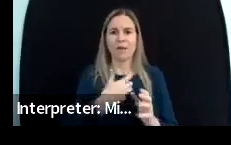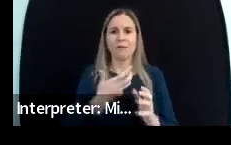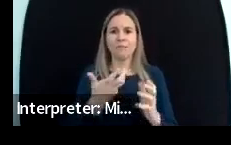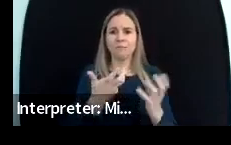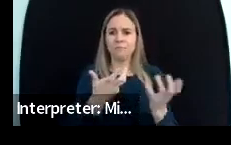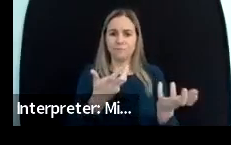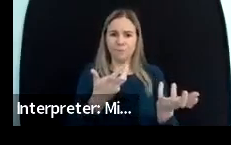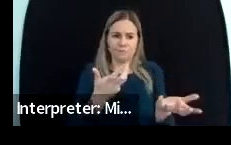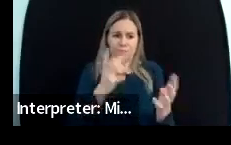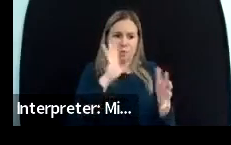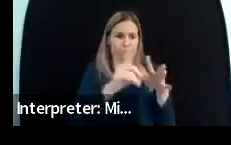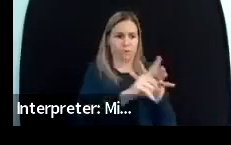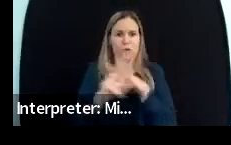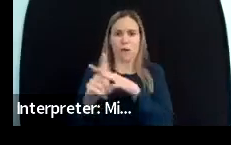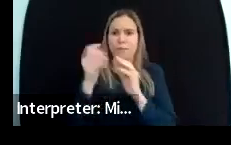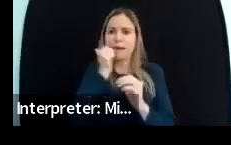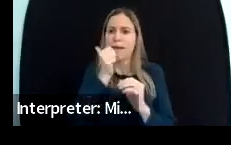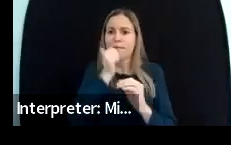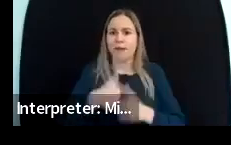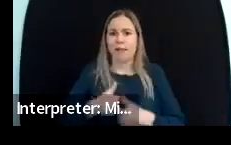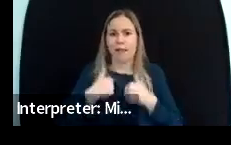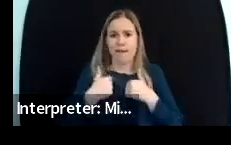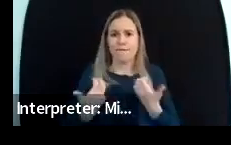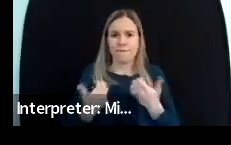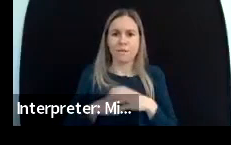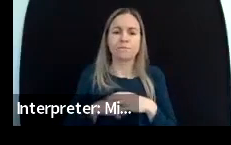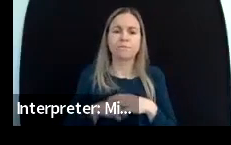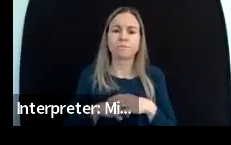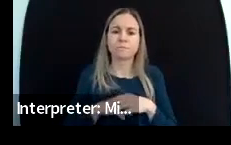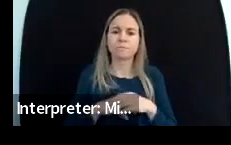into our everyday life. And I was